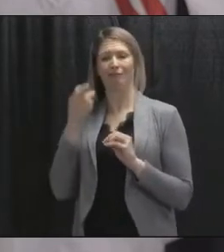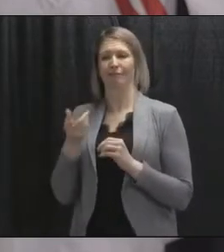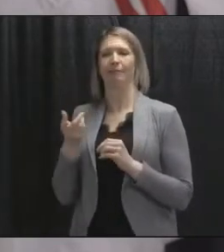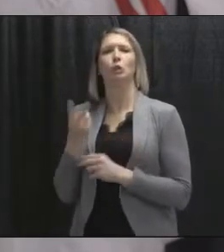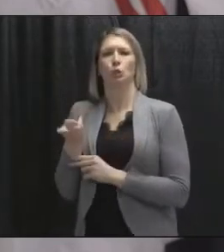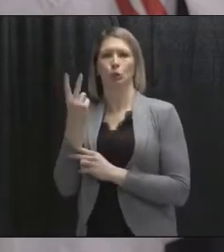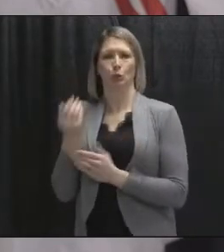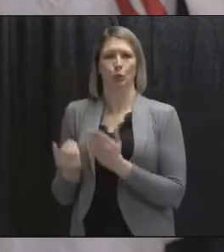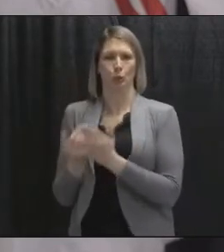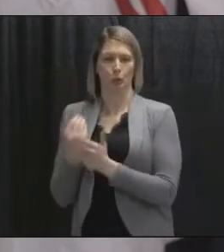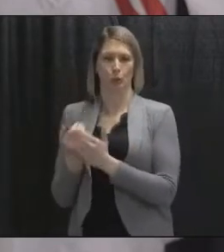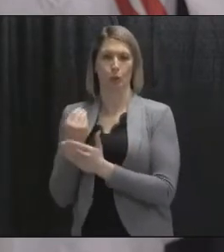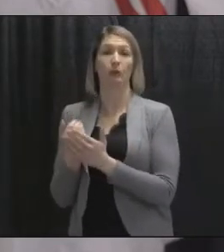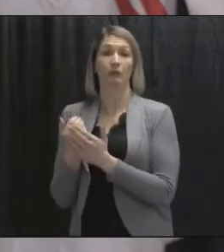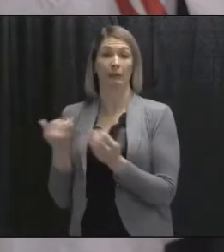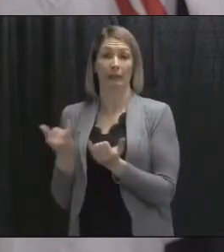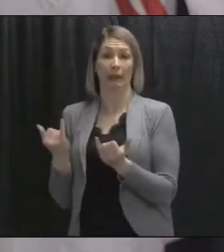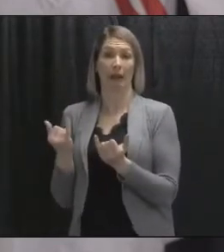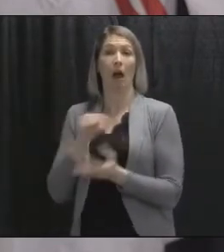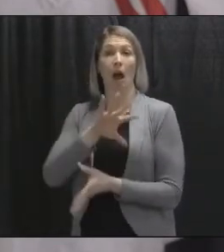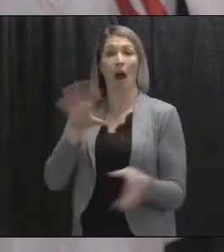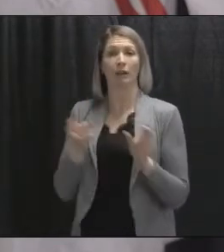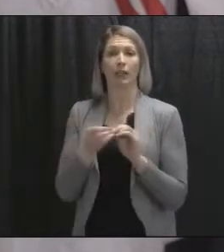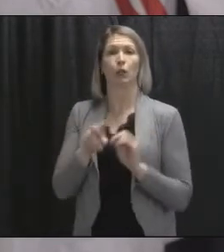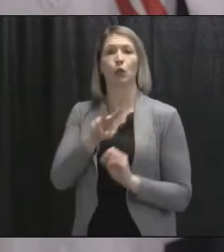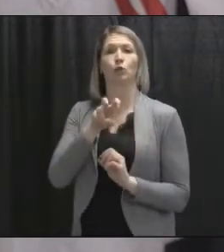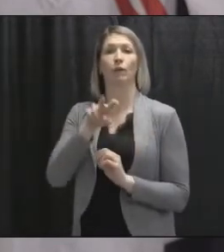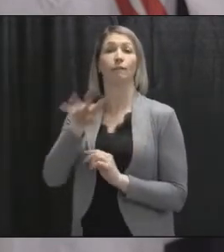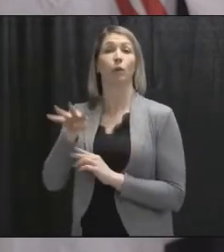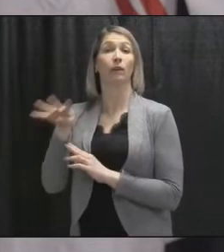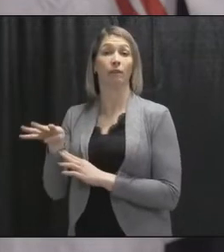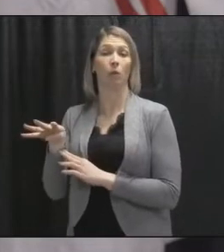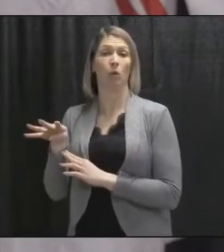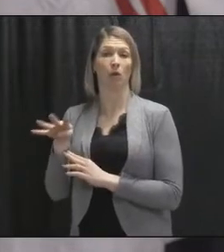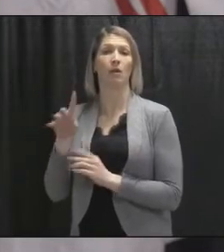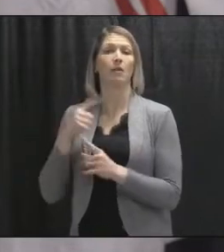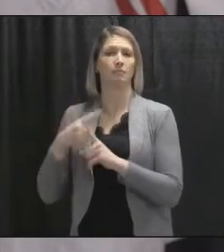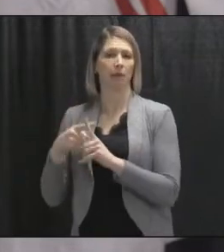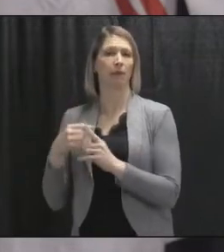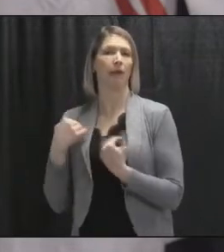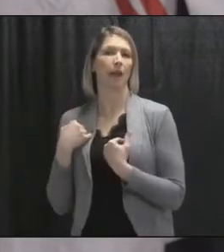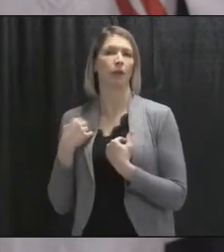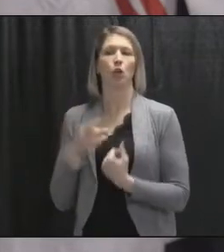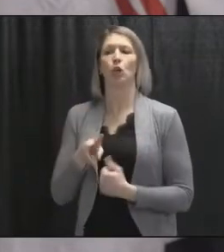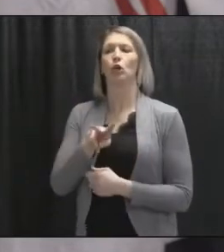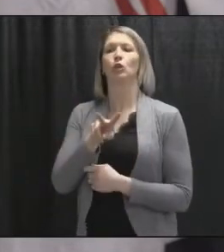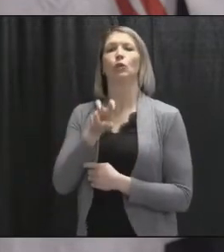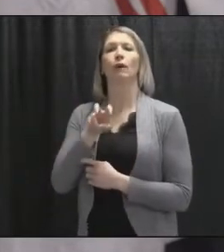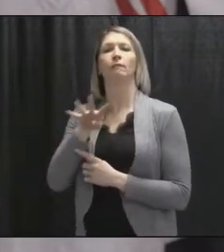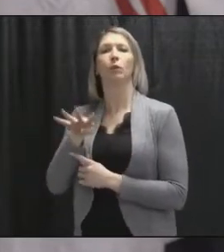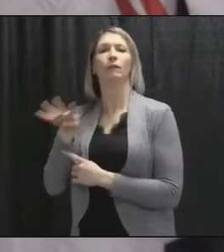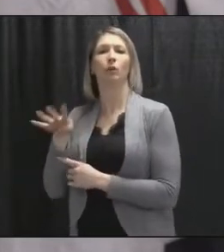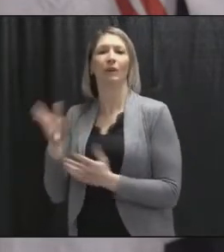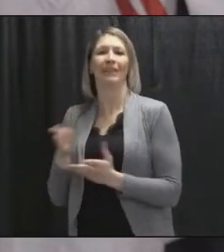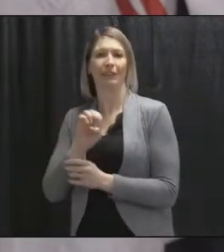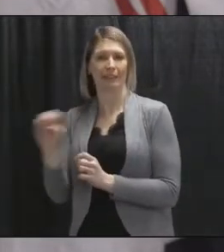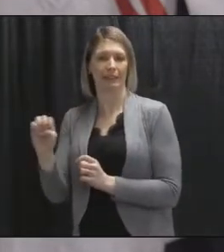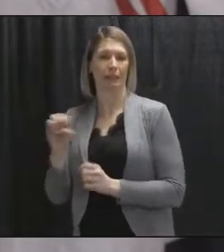of cases in the province is now 244. There are 227 cases in Eastern Health, 8 in Central